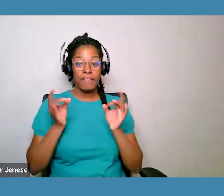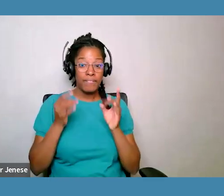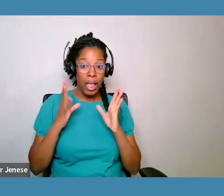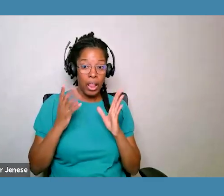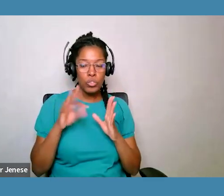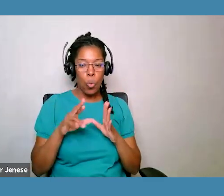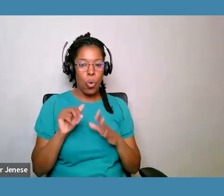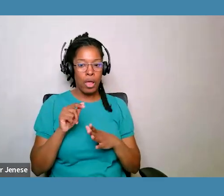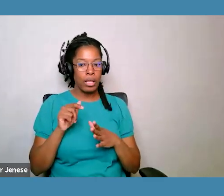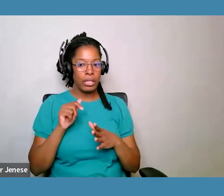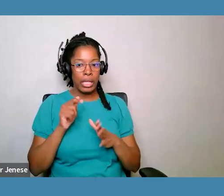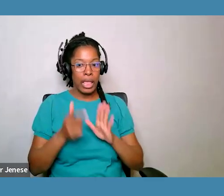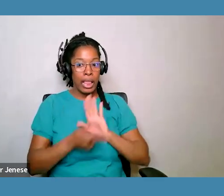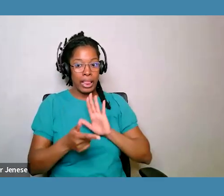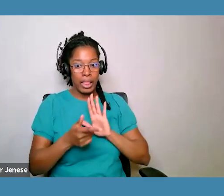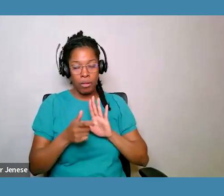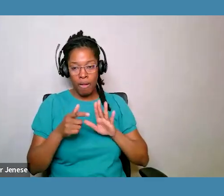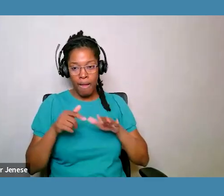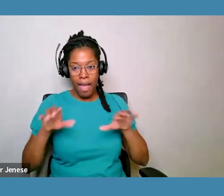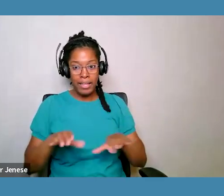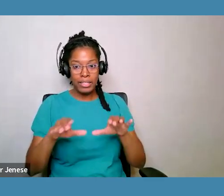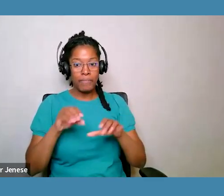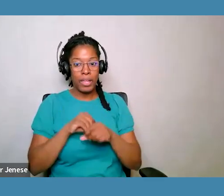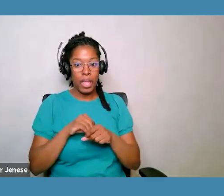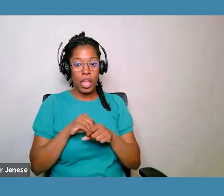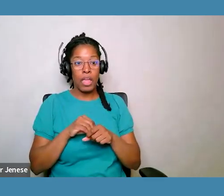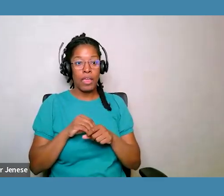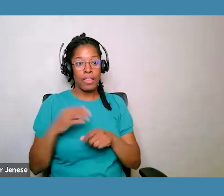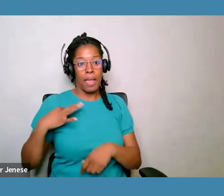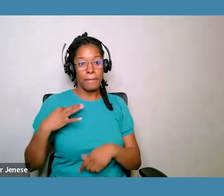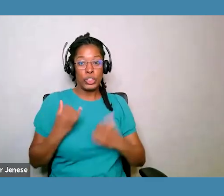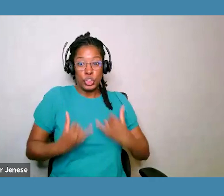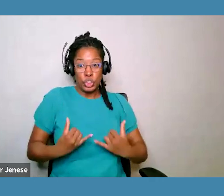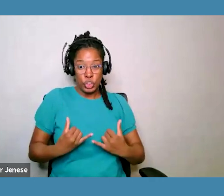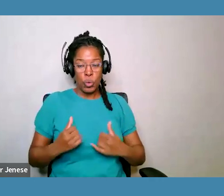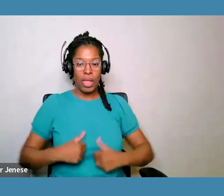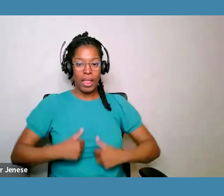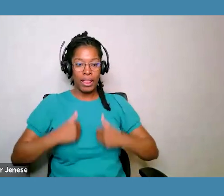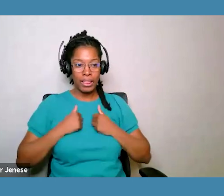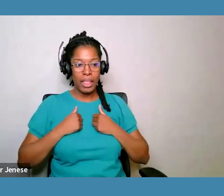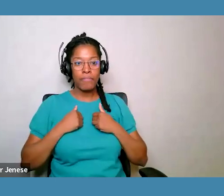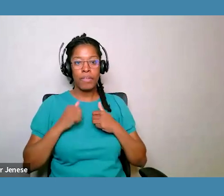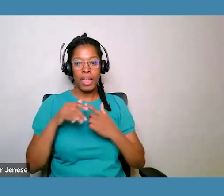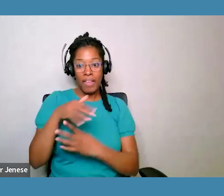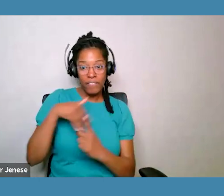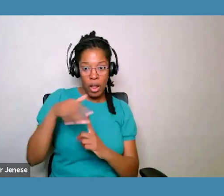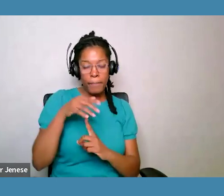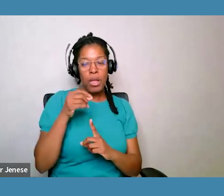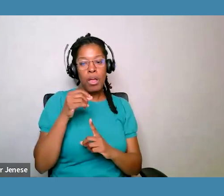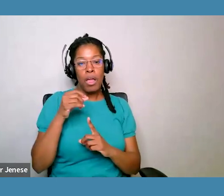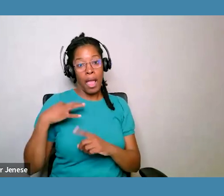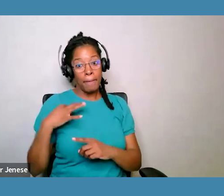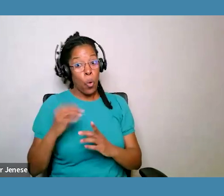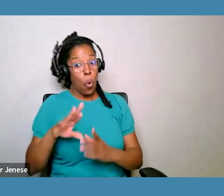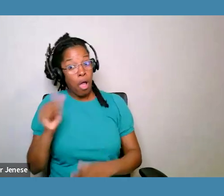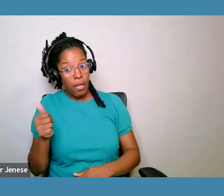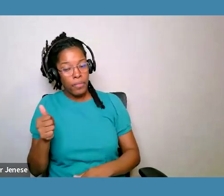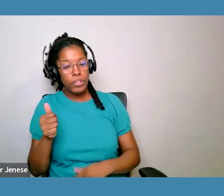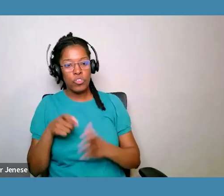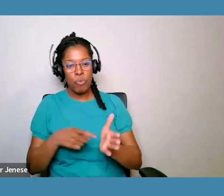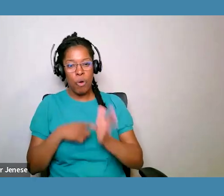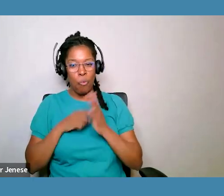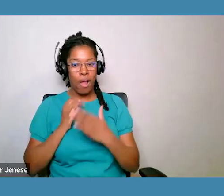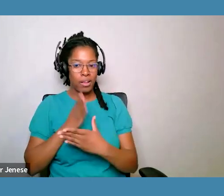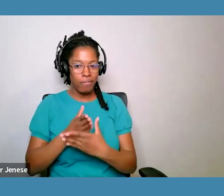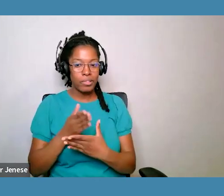illegal activity within the applicant's current living environment by the applicant or others has required the intervention of